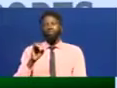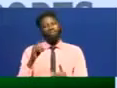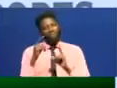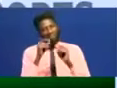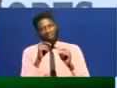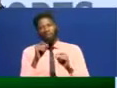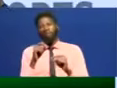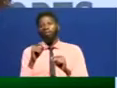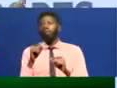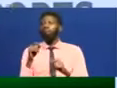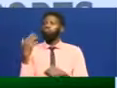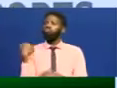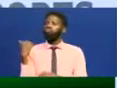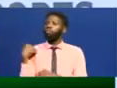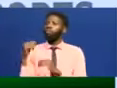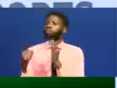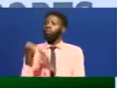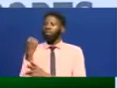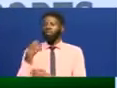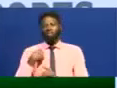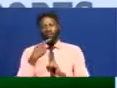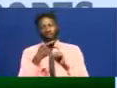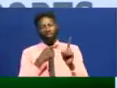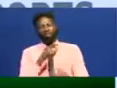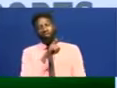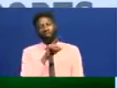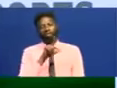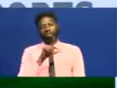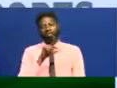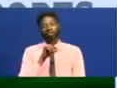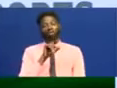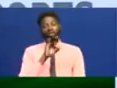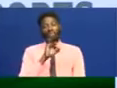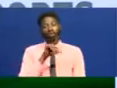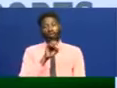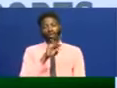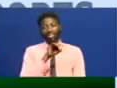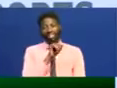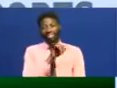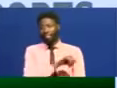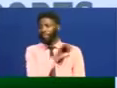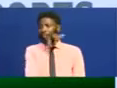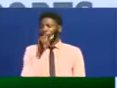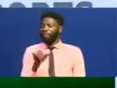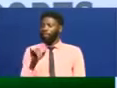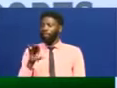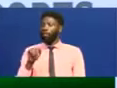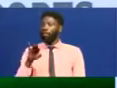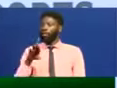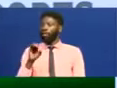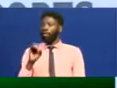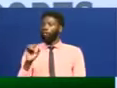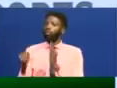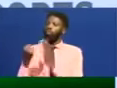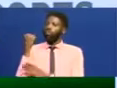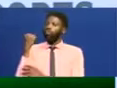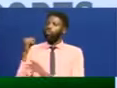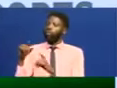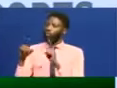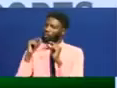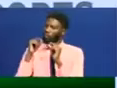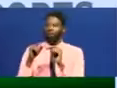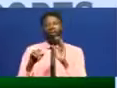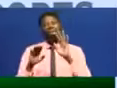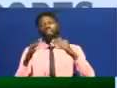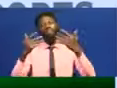long flight from Florida to Cairo. They came to wake me up to tell me, Waziri, it is